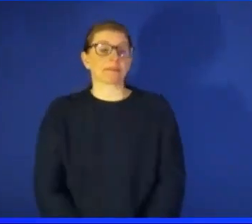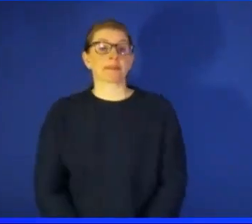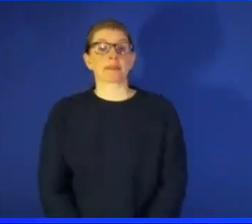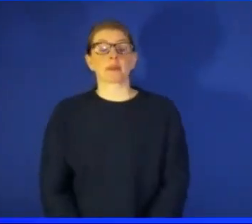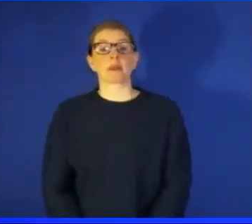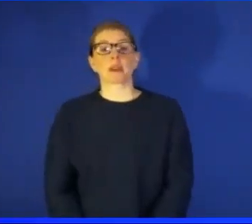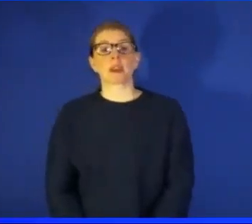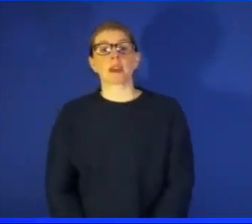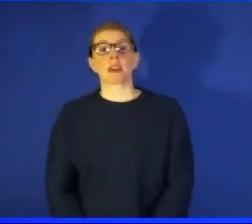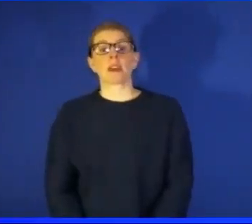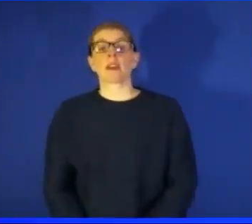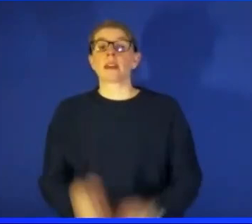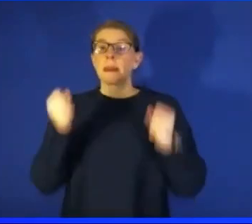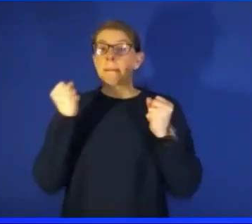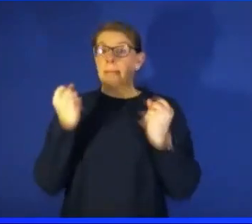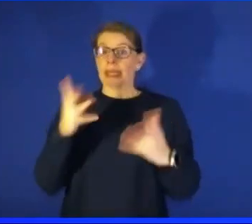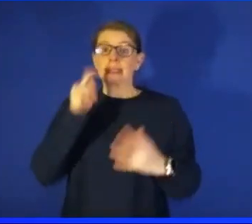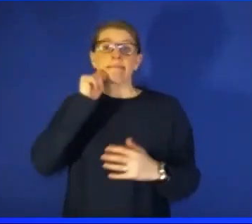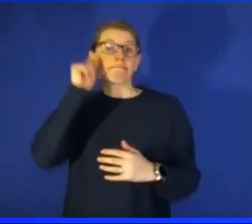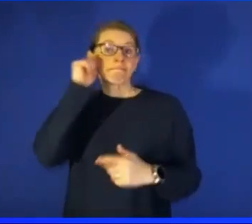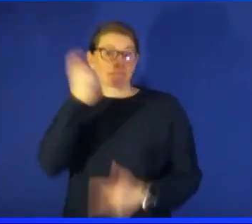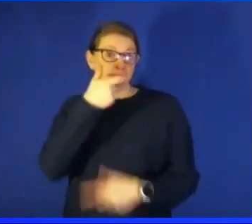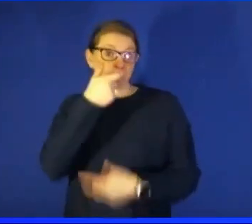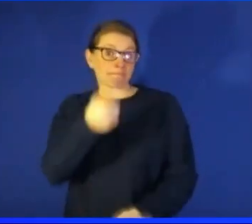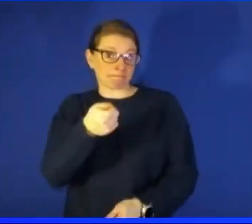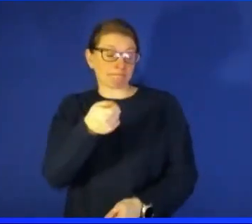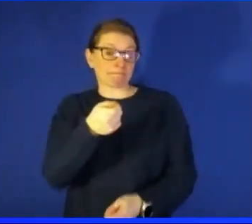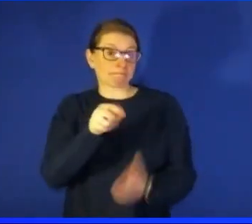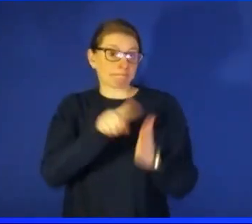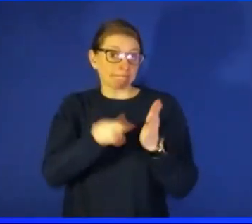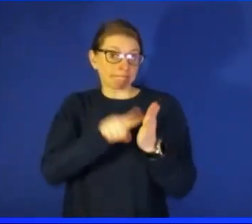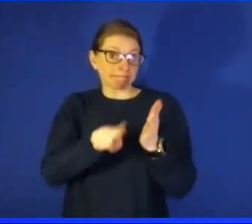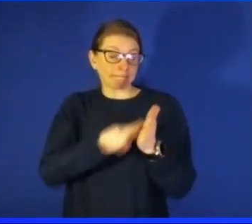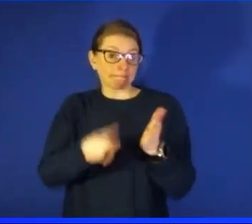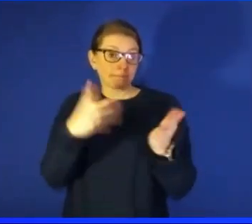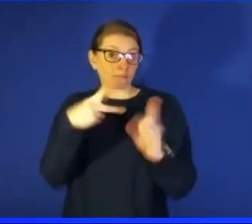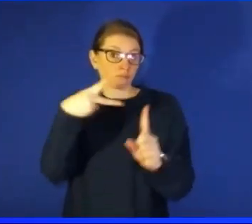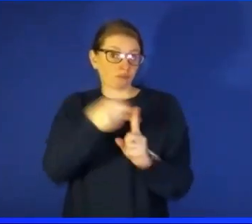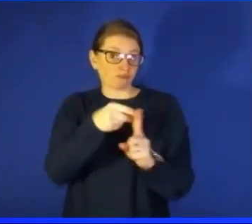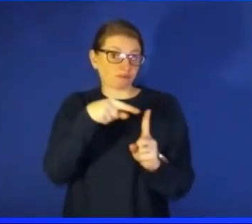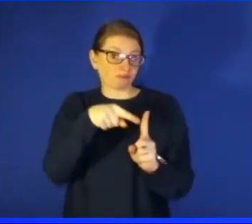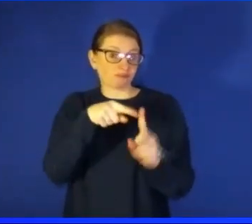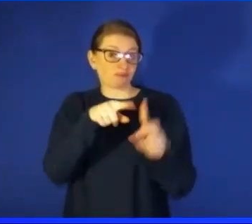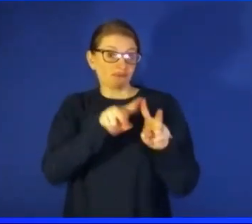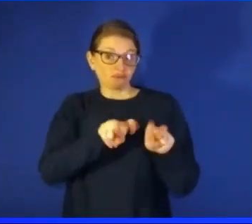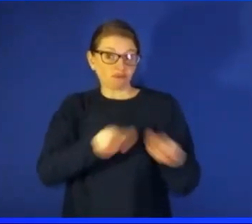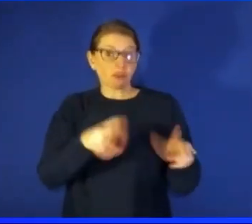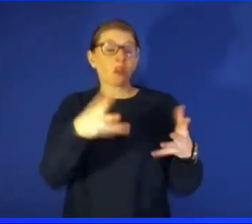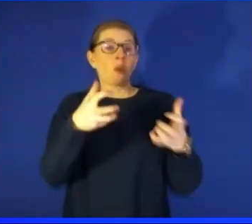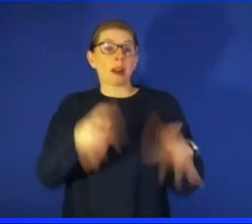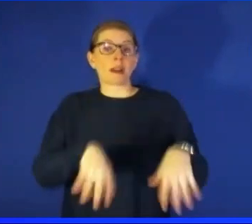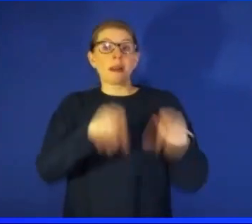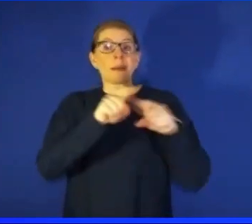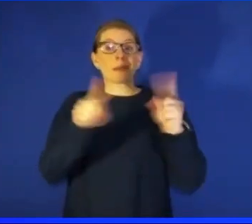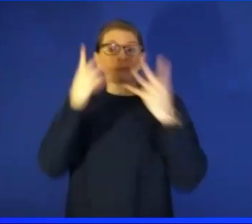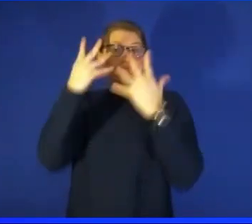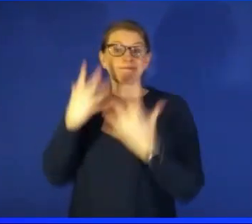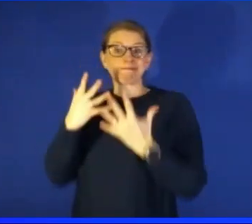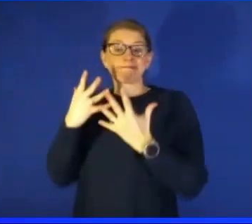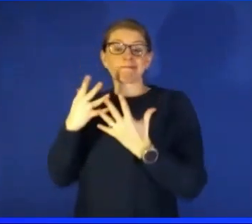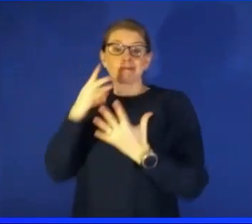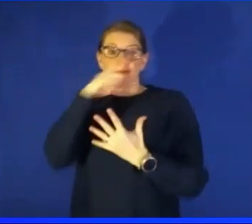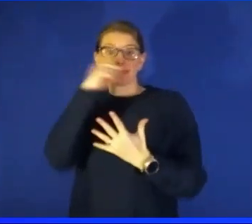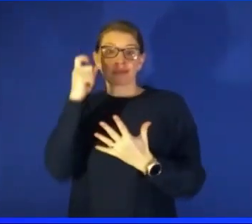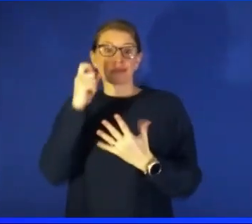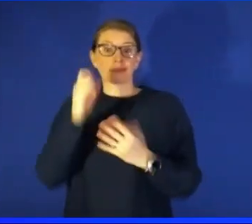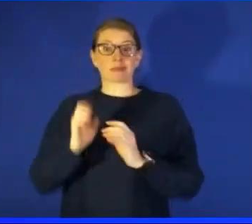lot of our teenagers actually are interested and have done their research on the vaccine and are actually wanting it. But unfortunately, because of the